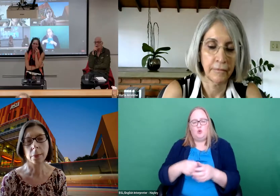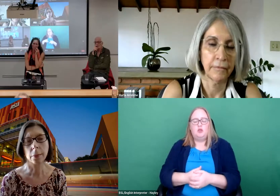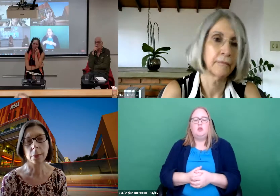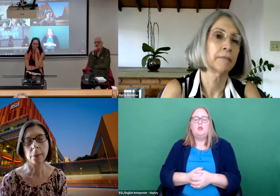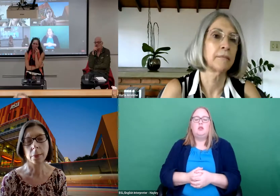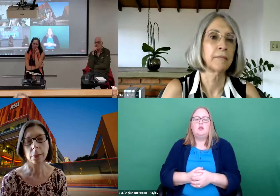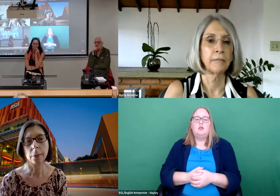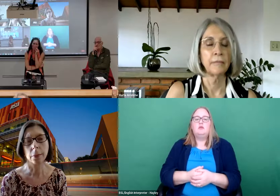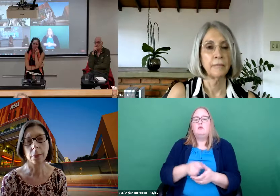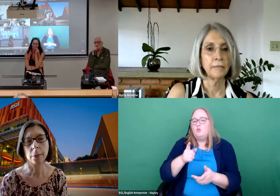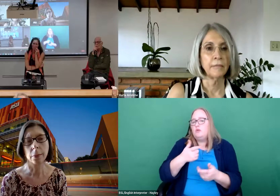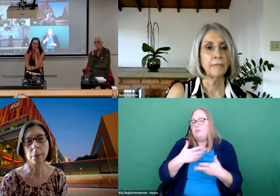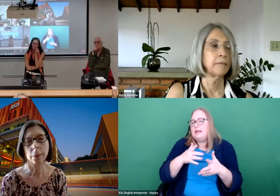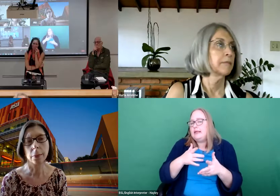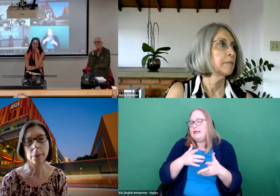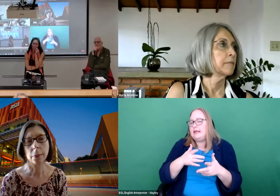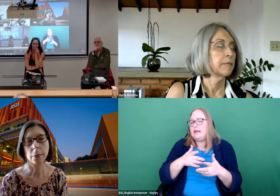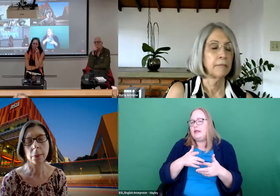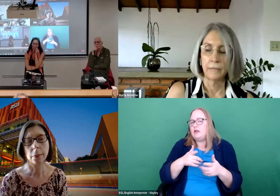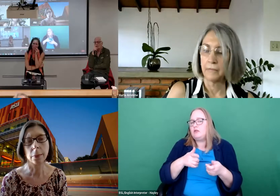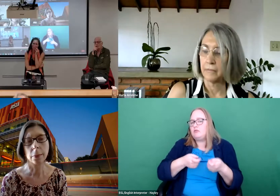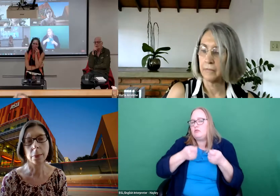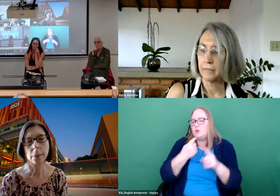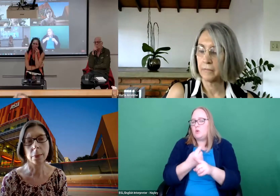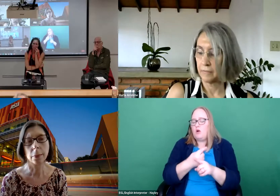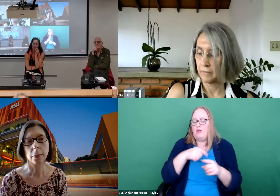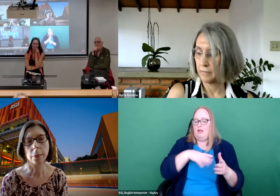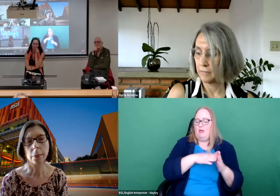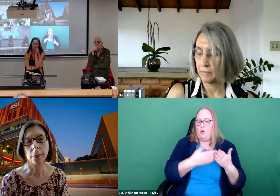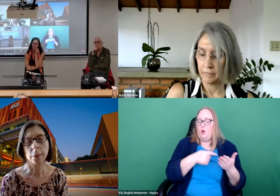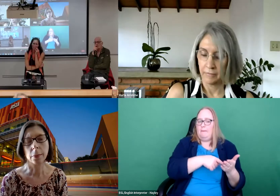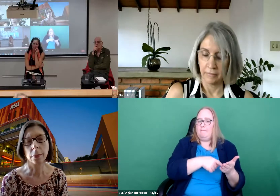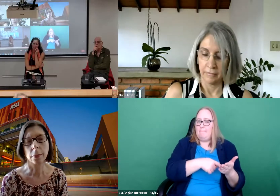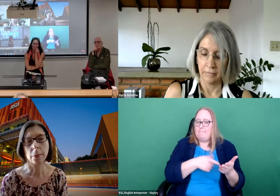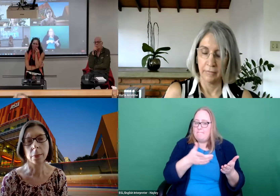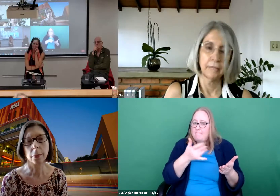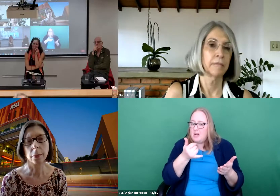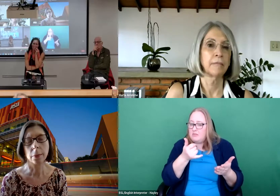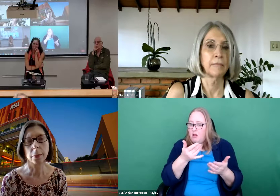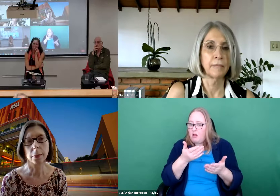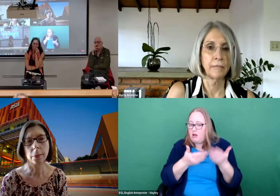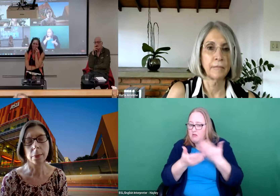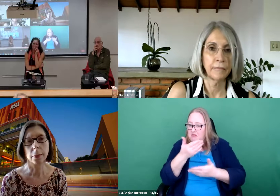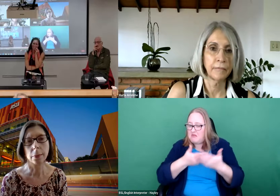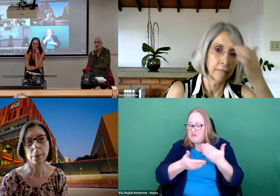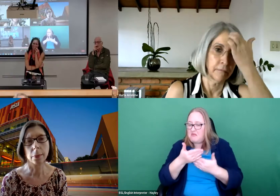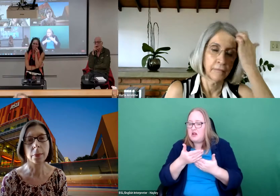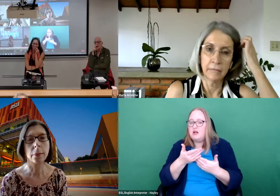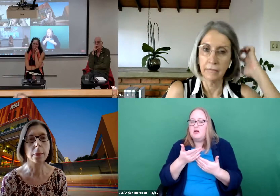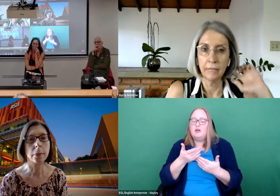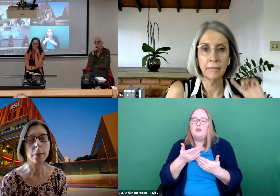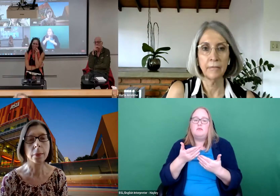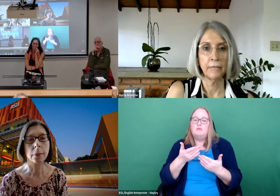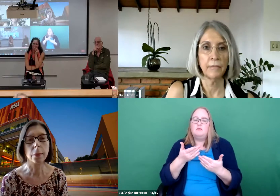bit on that in this in the book chapter, but can you maybe explain a bit more on how,